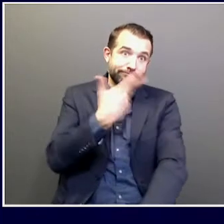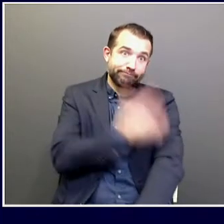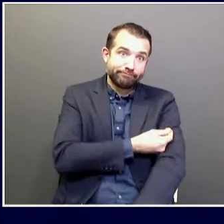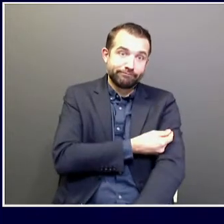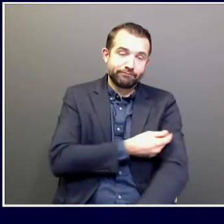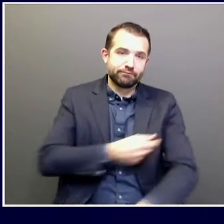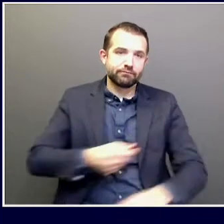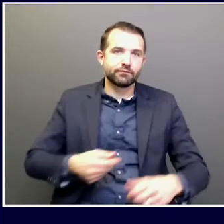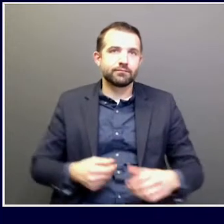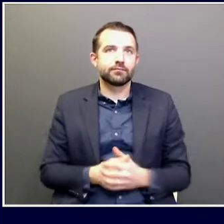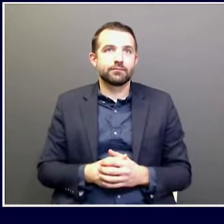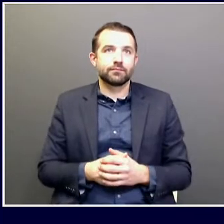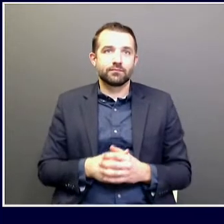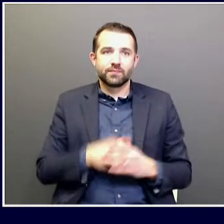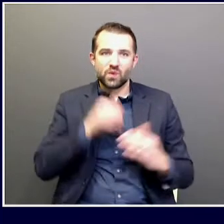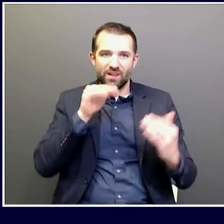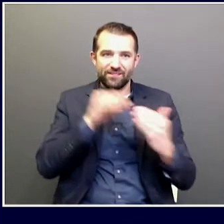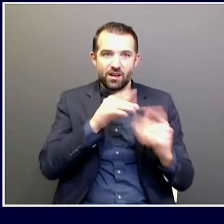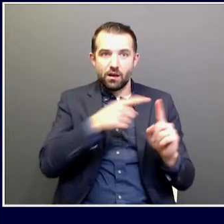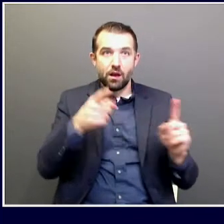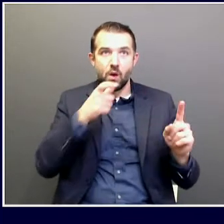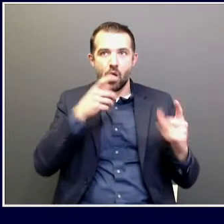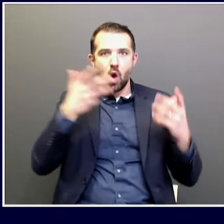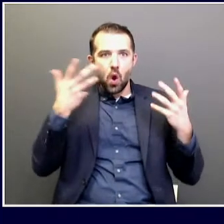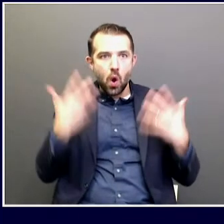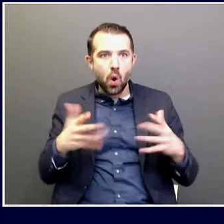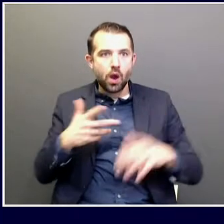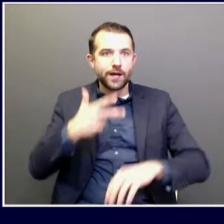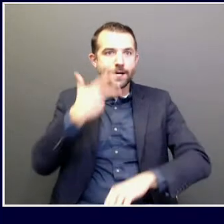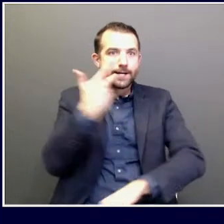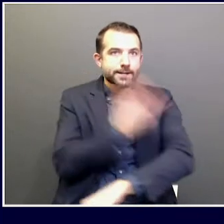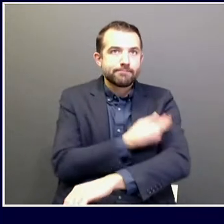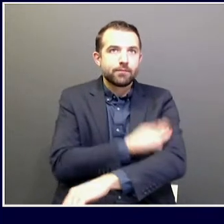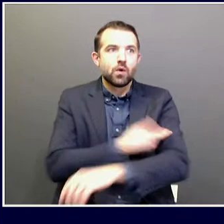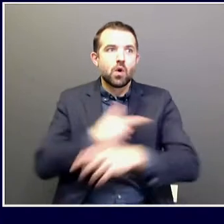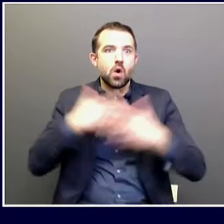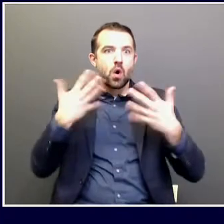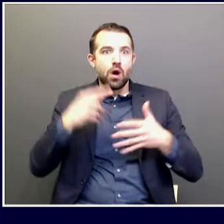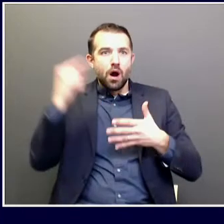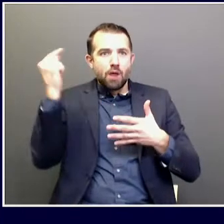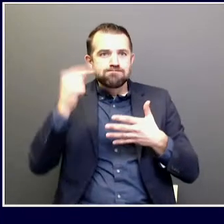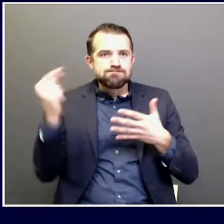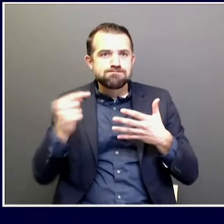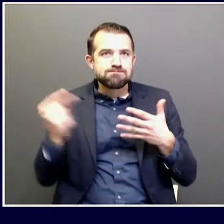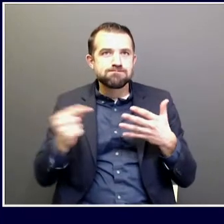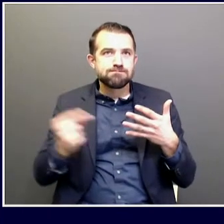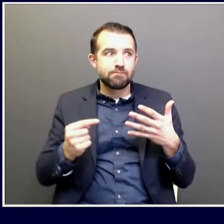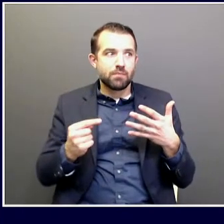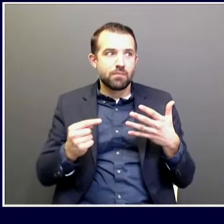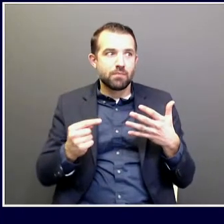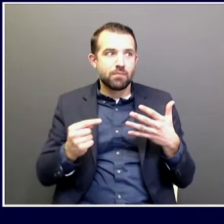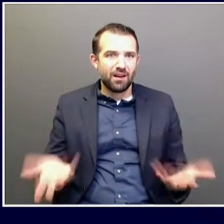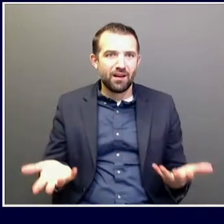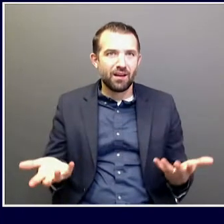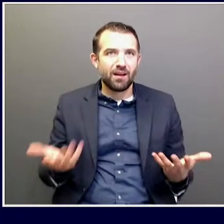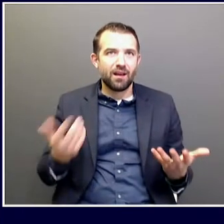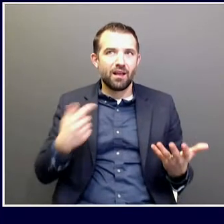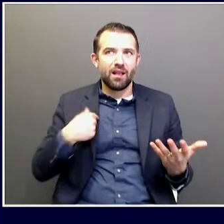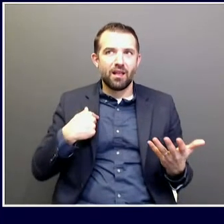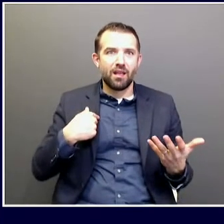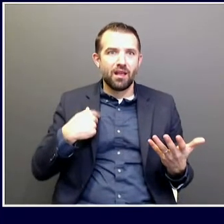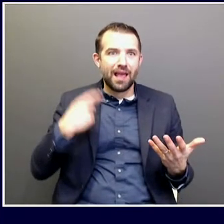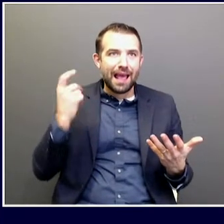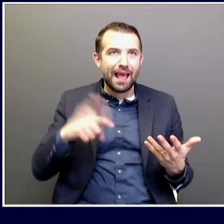gotten fully vaccinated, who've done their part, and who don't want to be deprived of the ability to get a hip replacement or